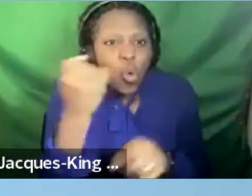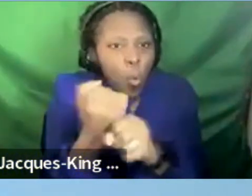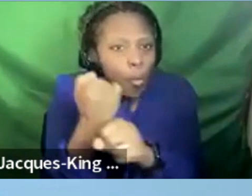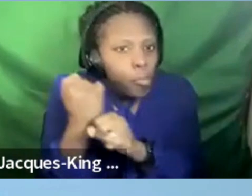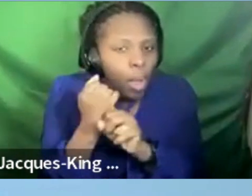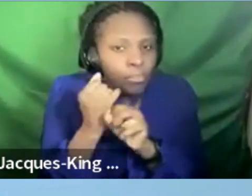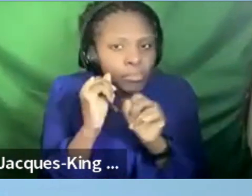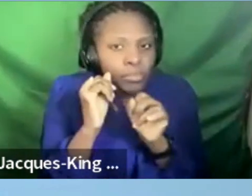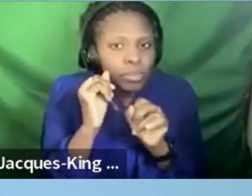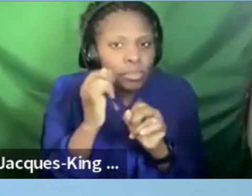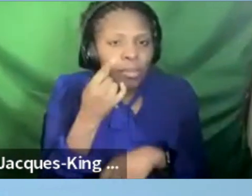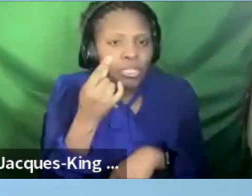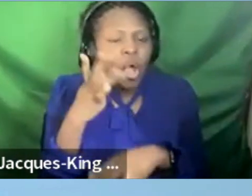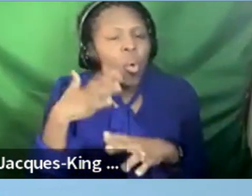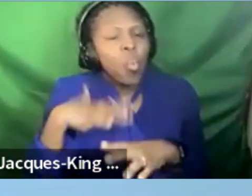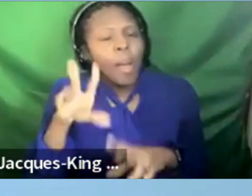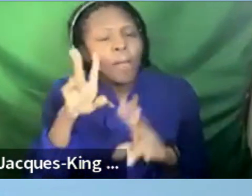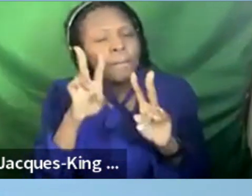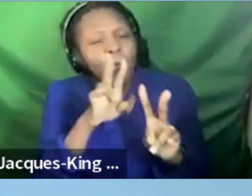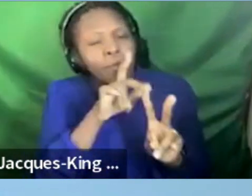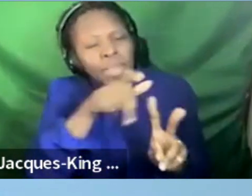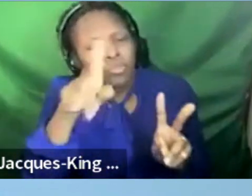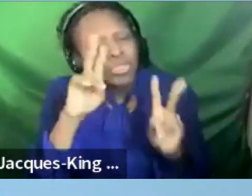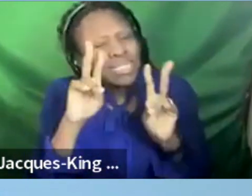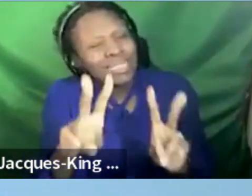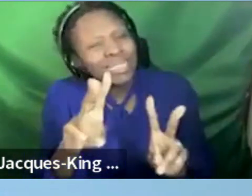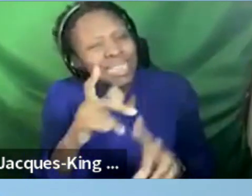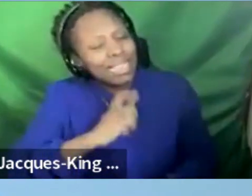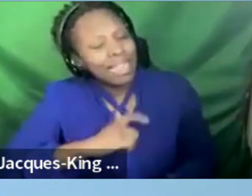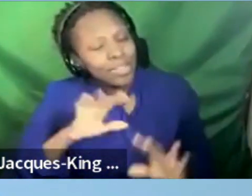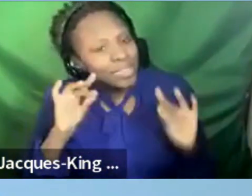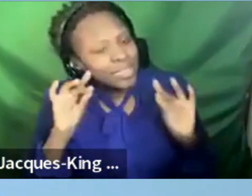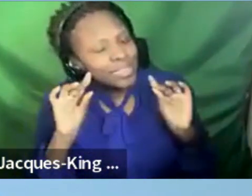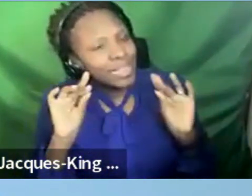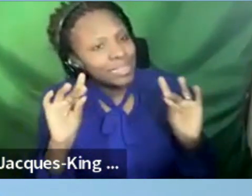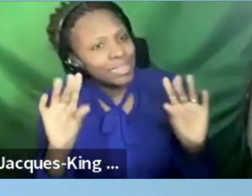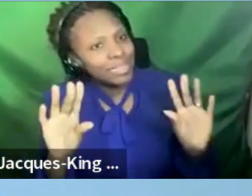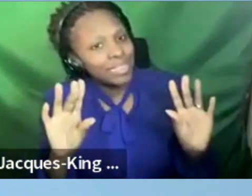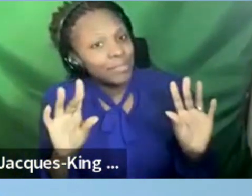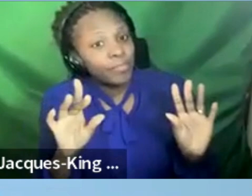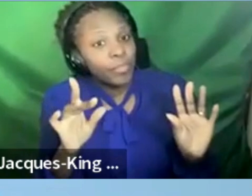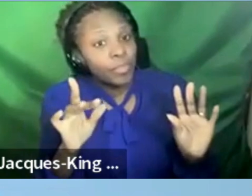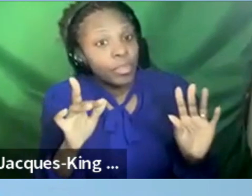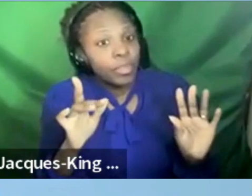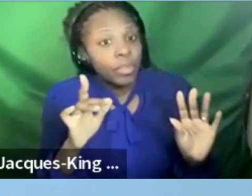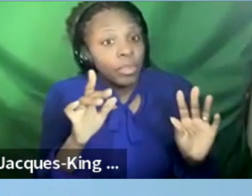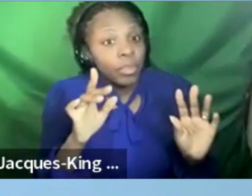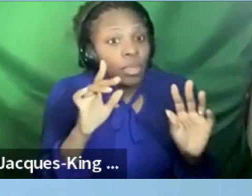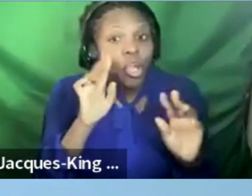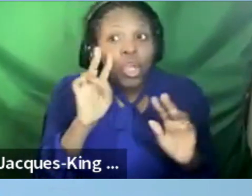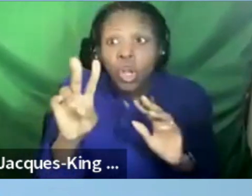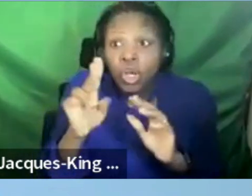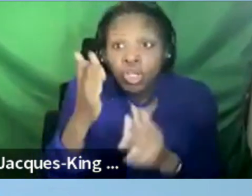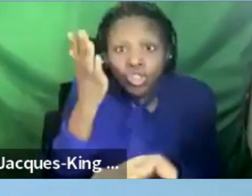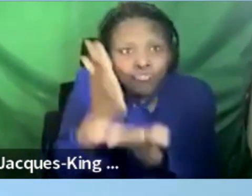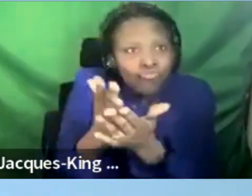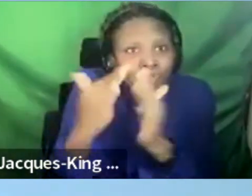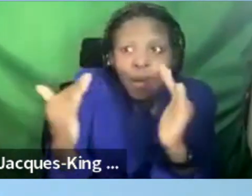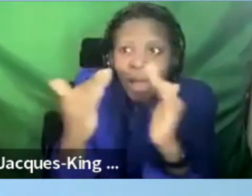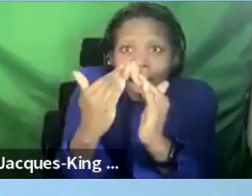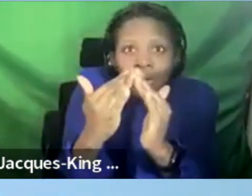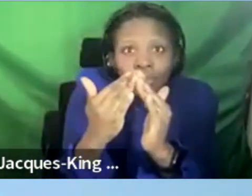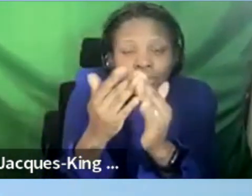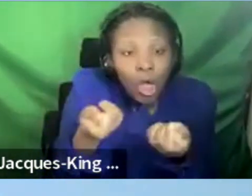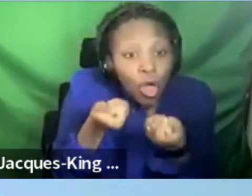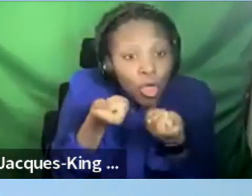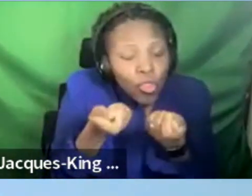as possible. I just want the people to see the characters. But I appreciate, and you walk in and you go, oh my God, it's like a real house. Look, there's all the